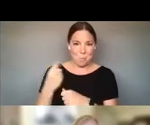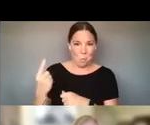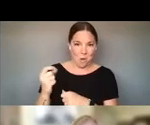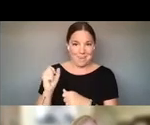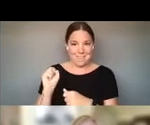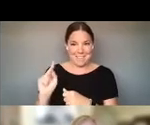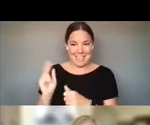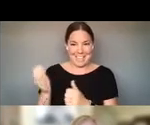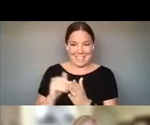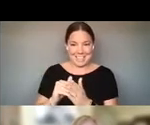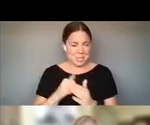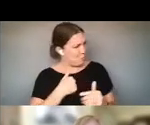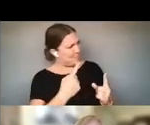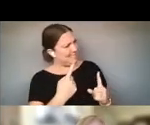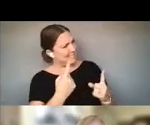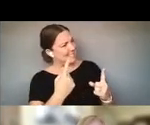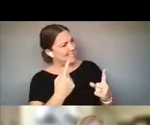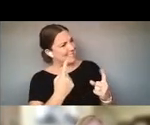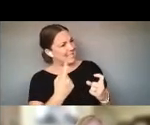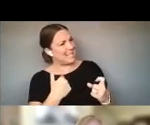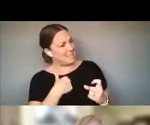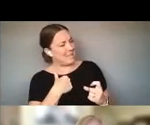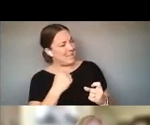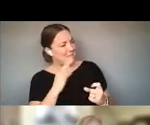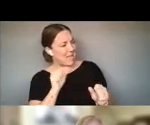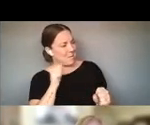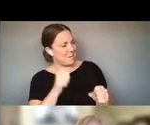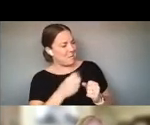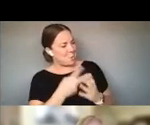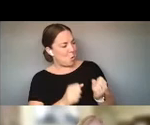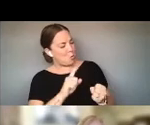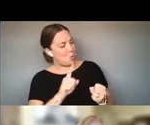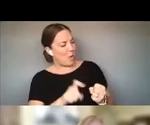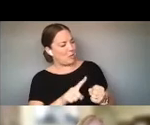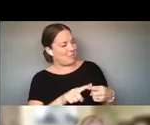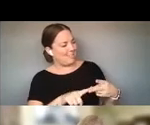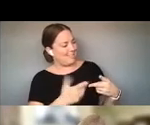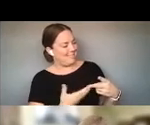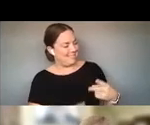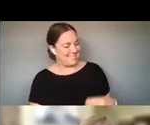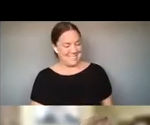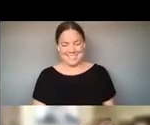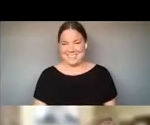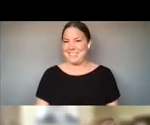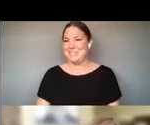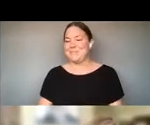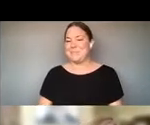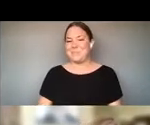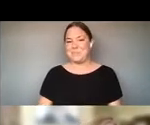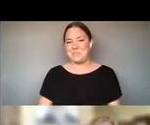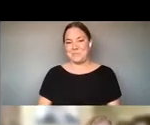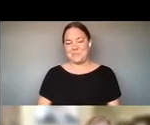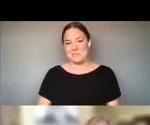testing me to see if I can remember both questions. Yes, it's like, uh, I don't know, Sudoku or something like that. So, all right, so, um,